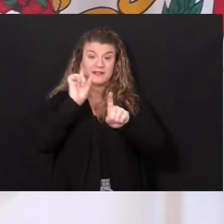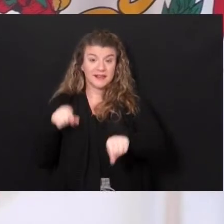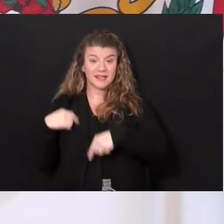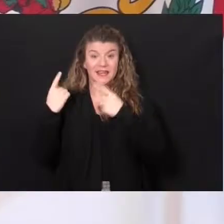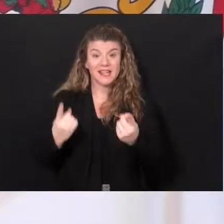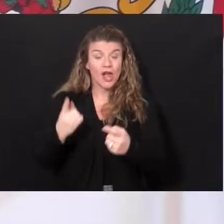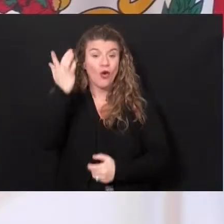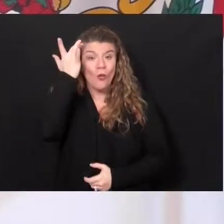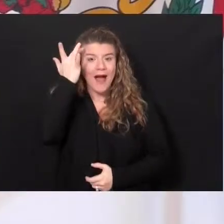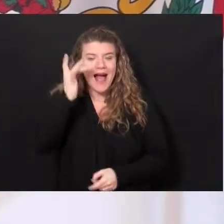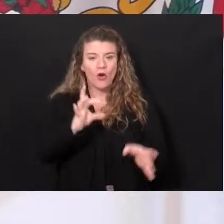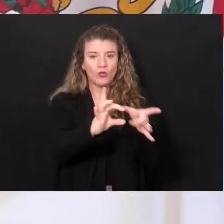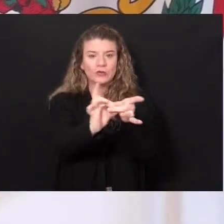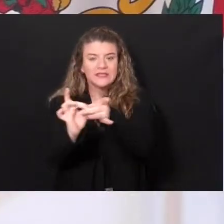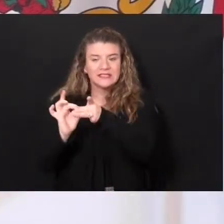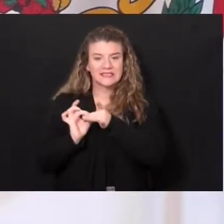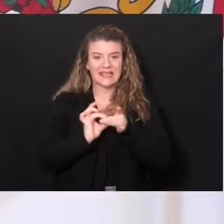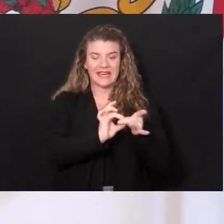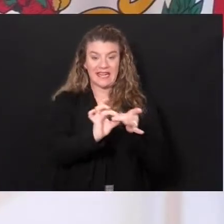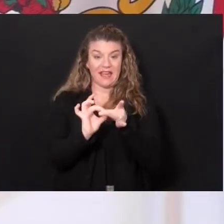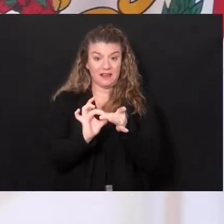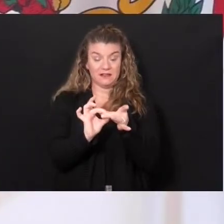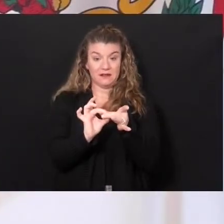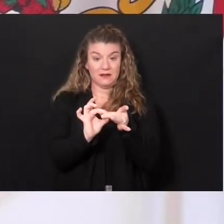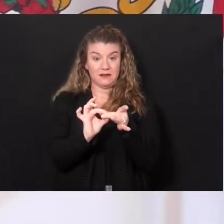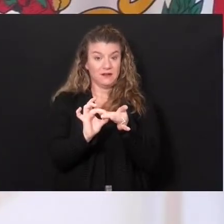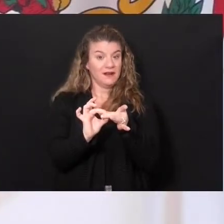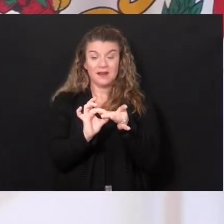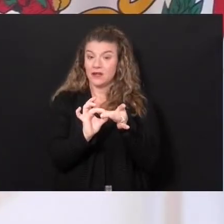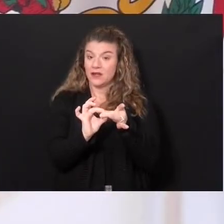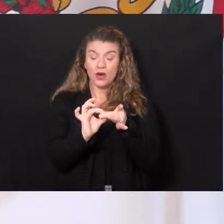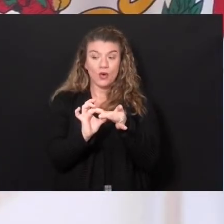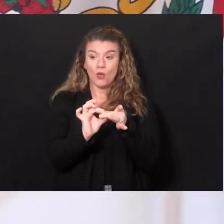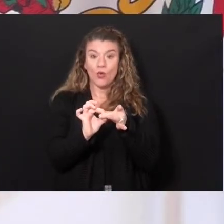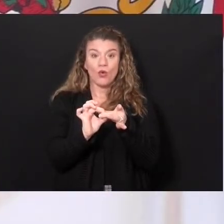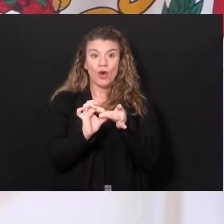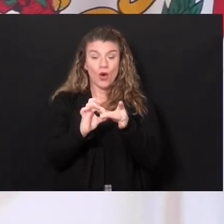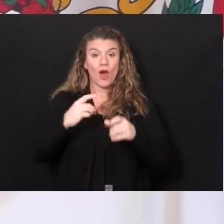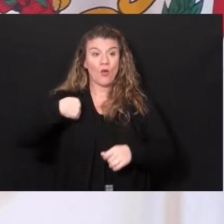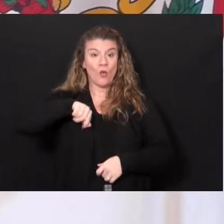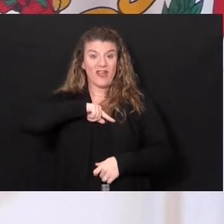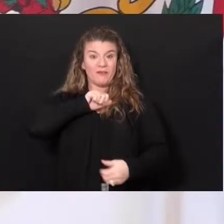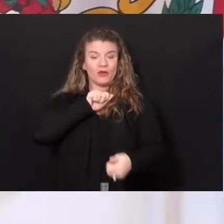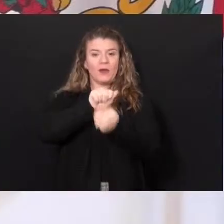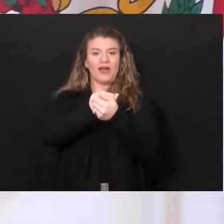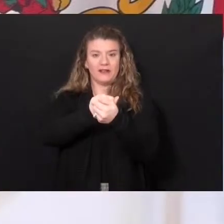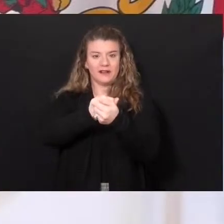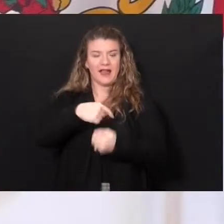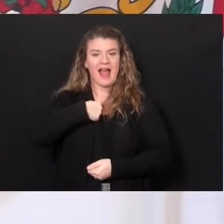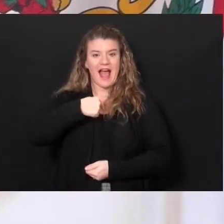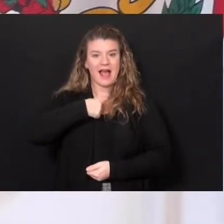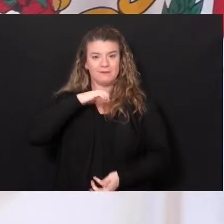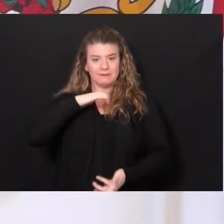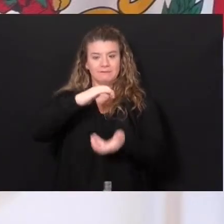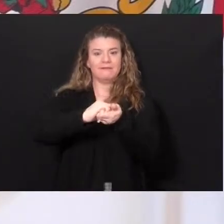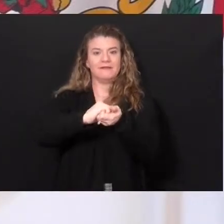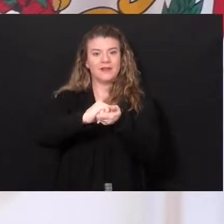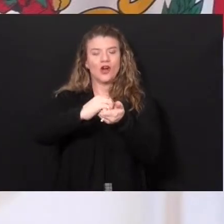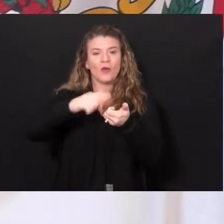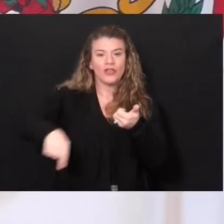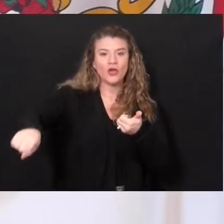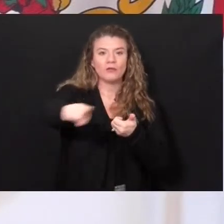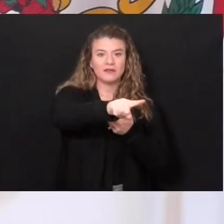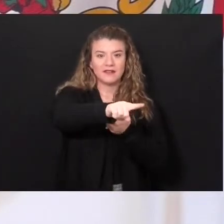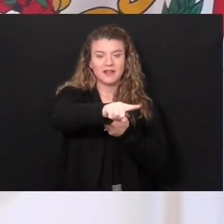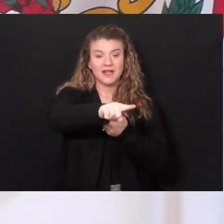we've stayed together. You've stayed right with me, and I've surely stayed with you, and that's the way we have to be.